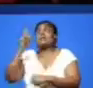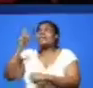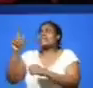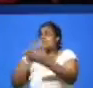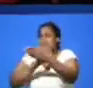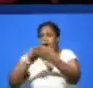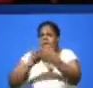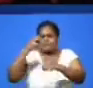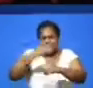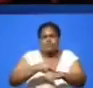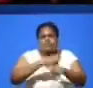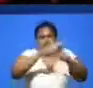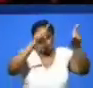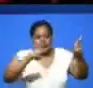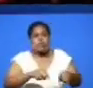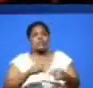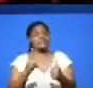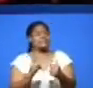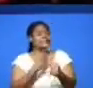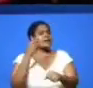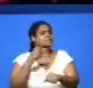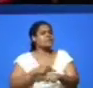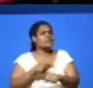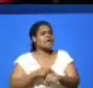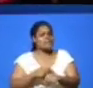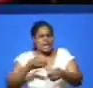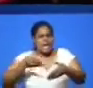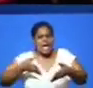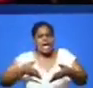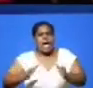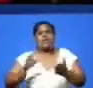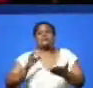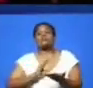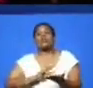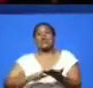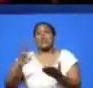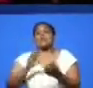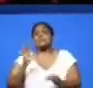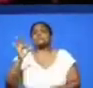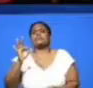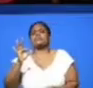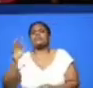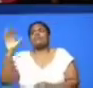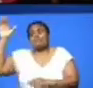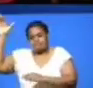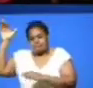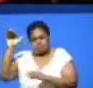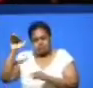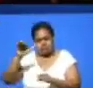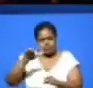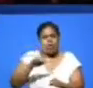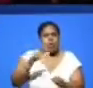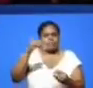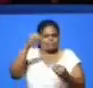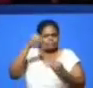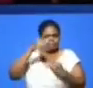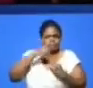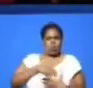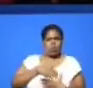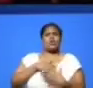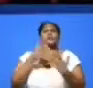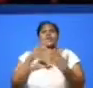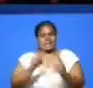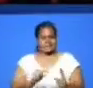on stone. In the second instance, I'll allow the Holy Ghost to climb down inside of you. I'll write